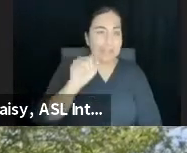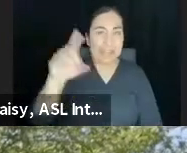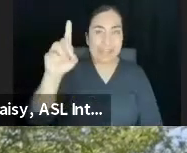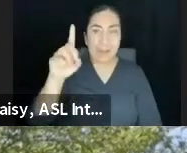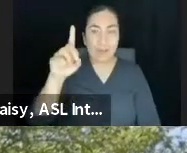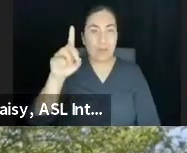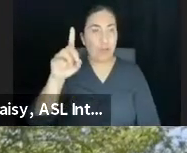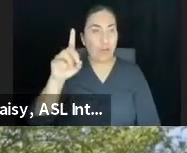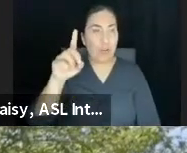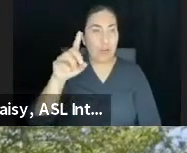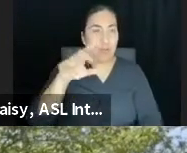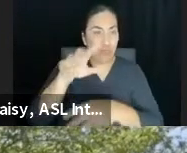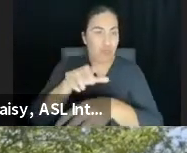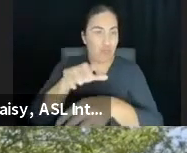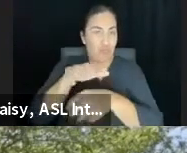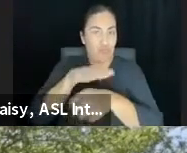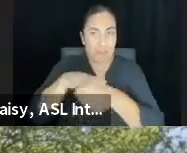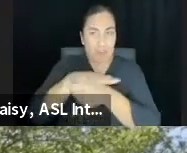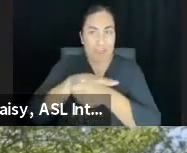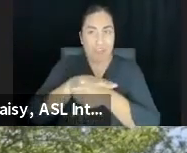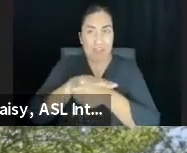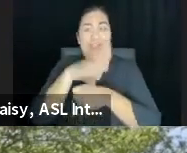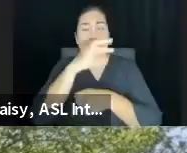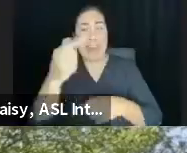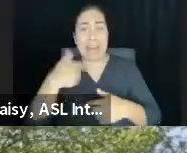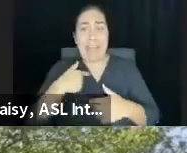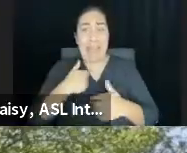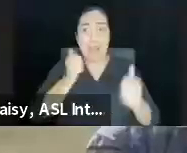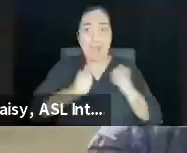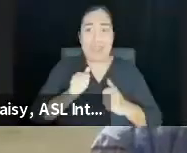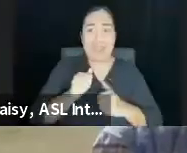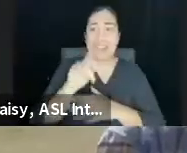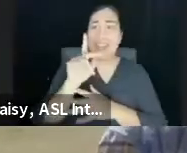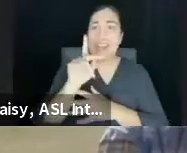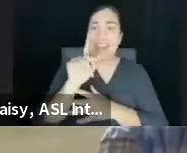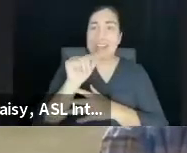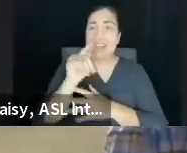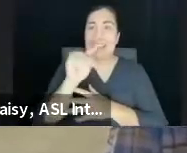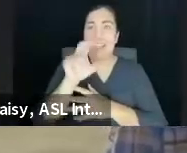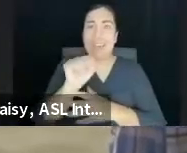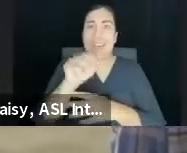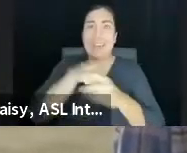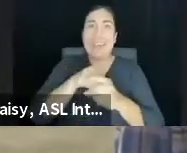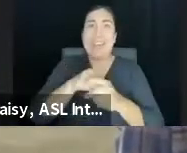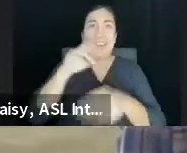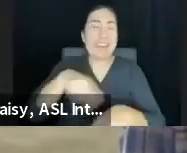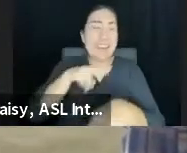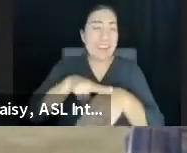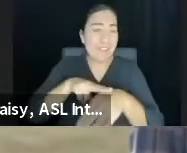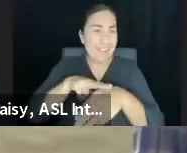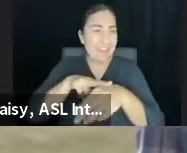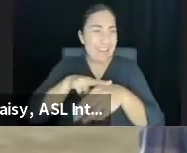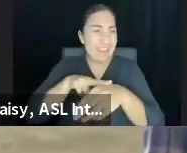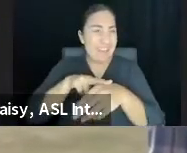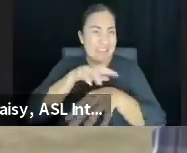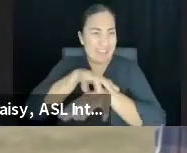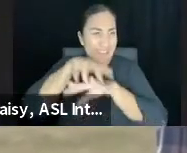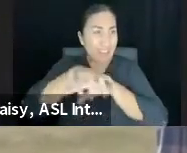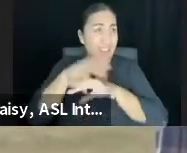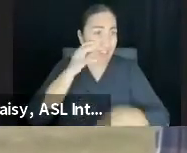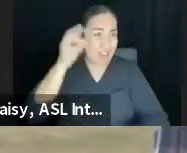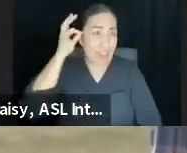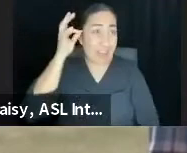funerals. I can't even count them all. I hear my phone buzz and I don't think who's texting me. The first thing I